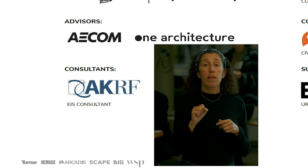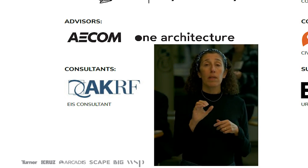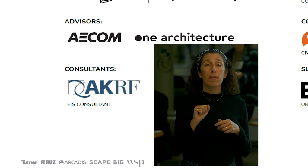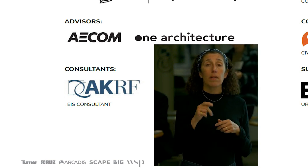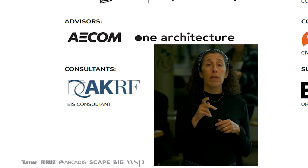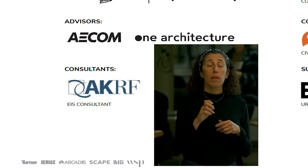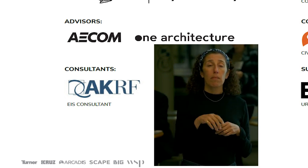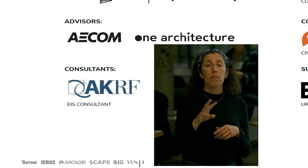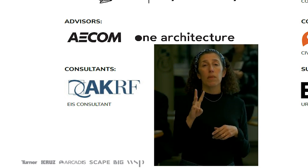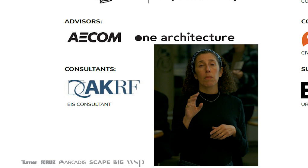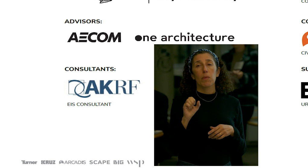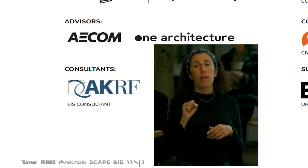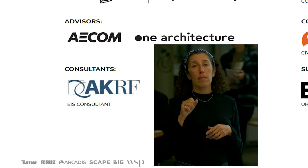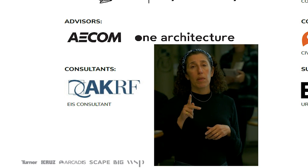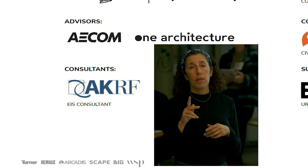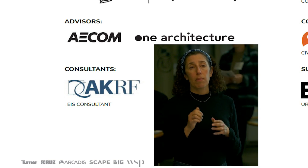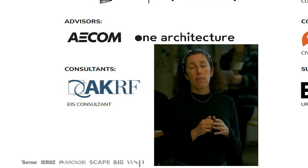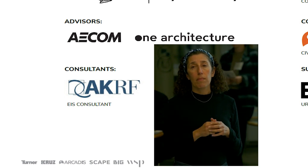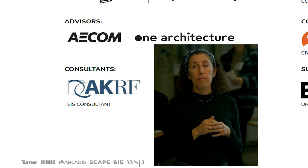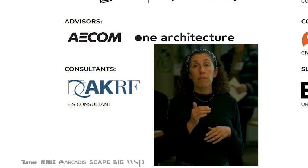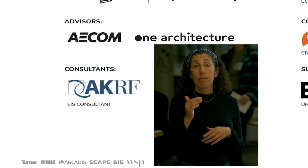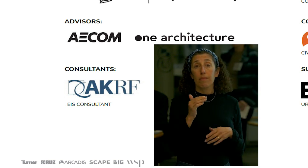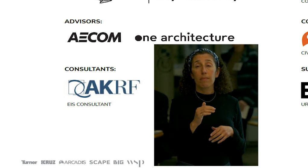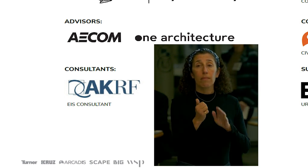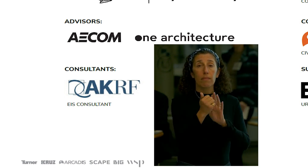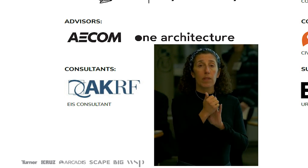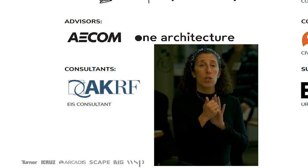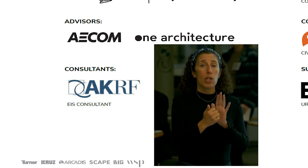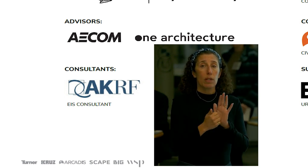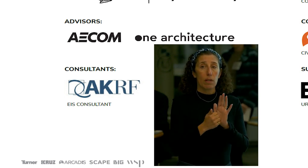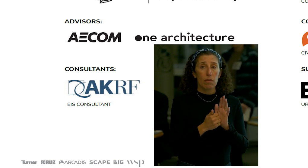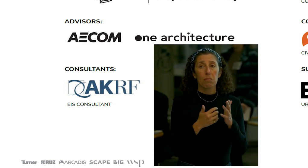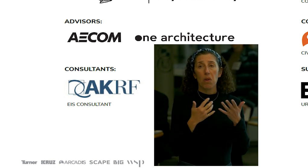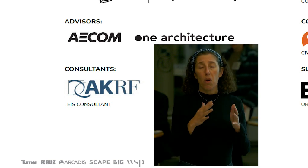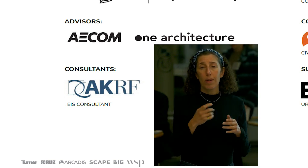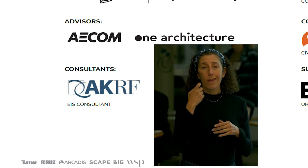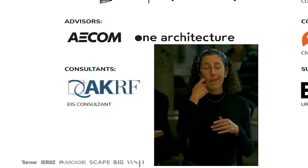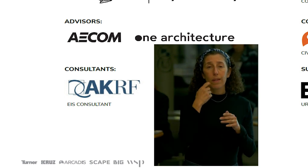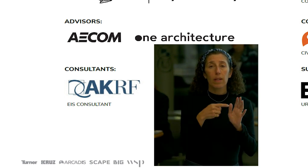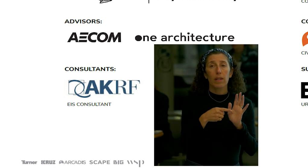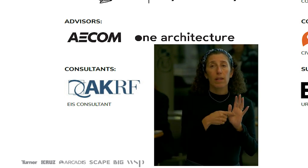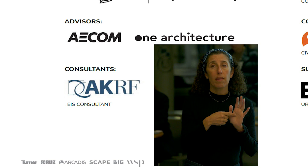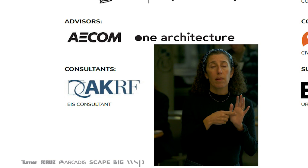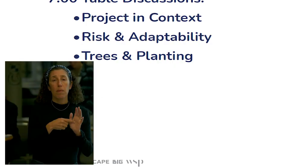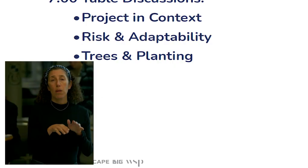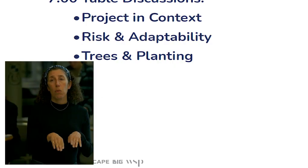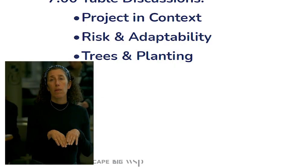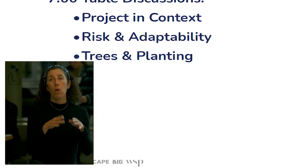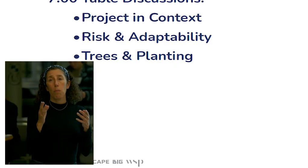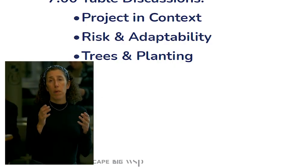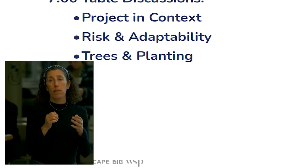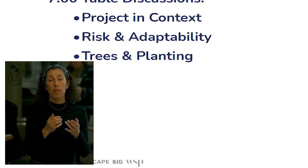and the agenda as Nora had said you know we had the exhibition area open to the public the overview presentation which is this